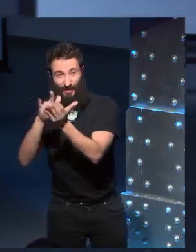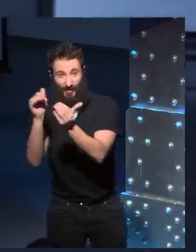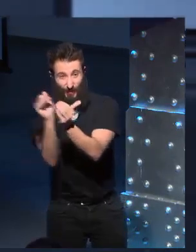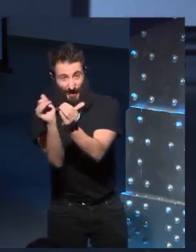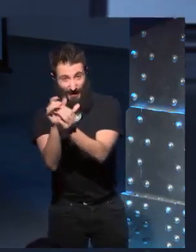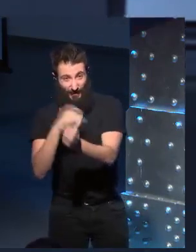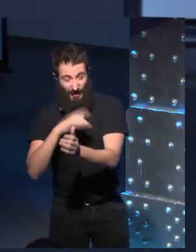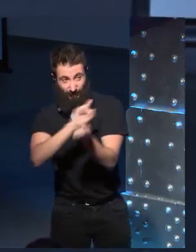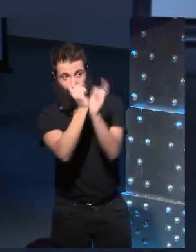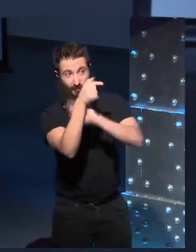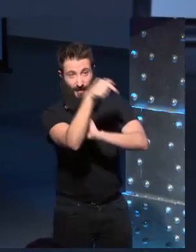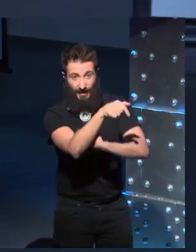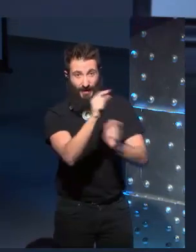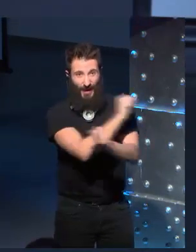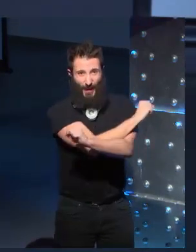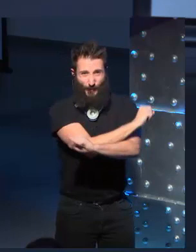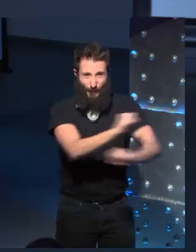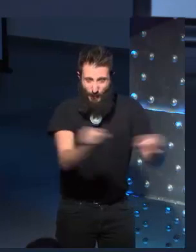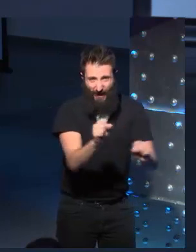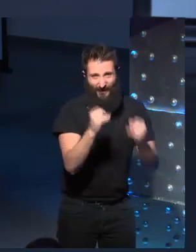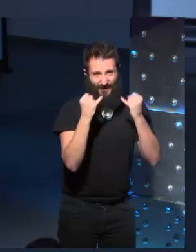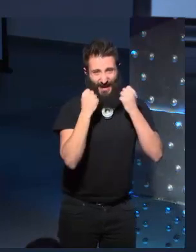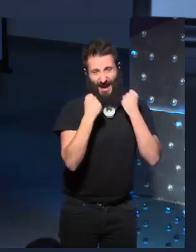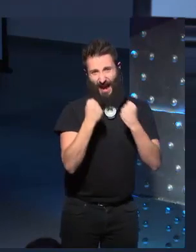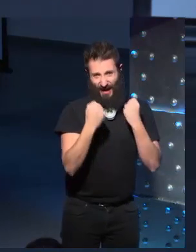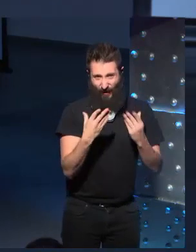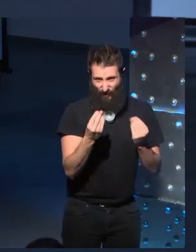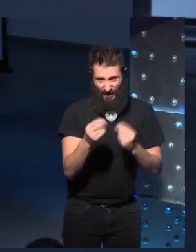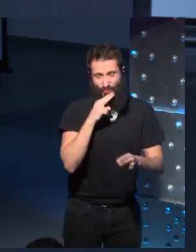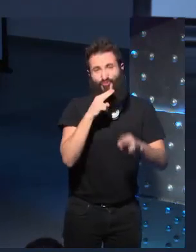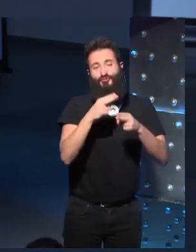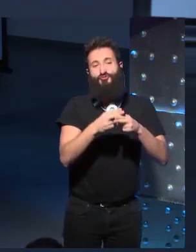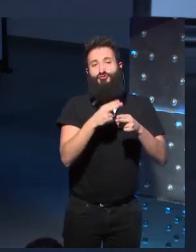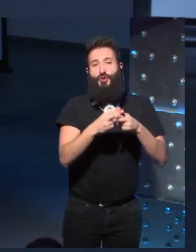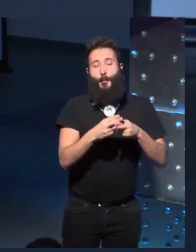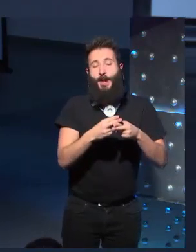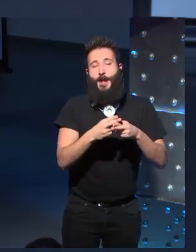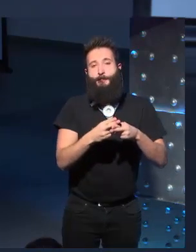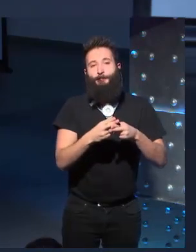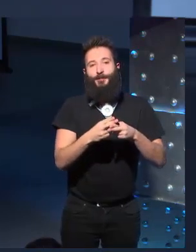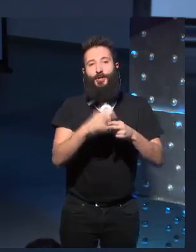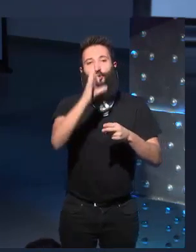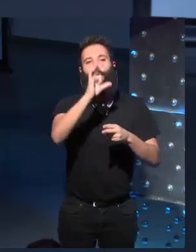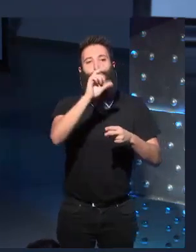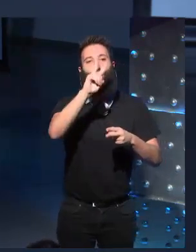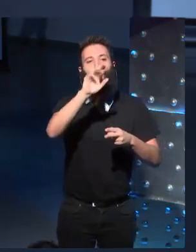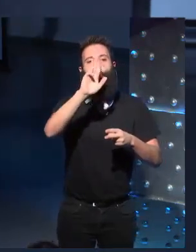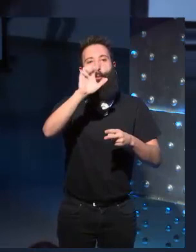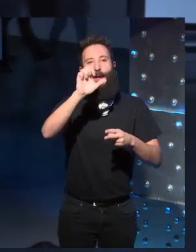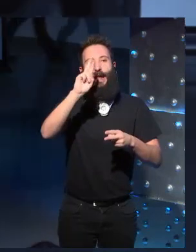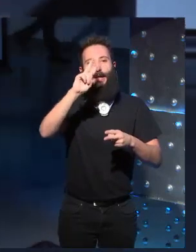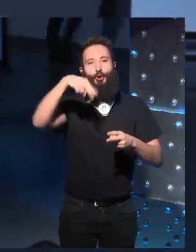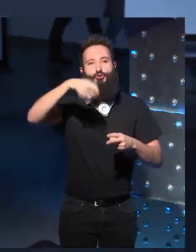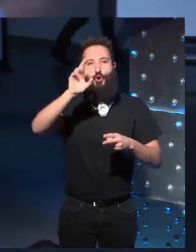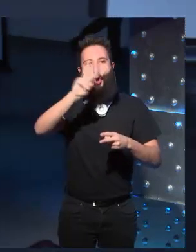most energetic explosion we know. It has a name. It's called a type 1a supernova.